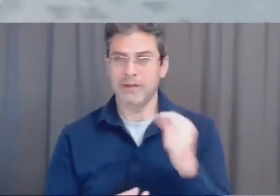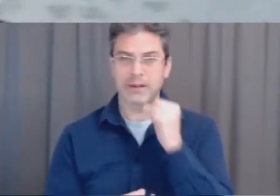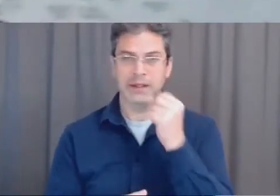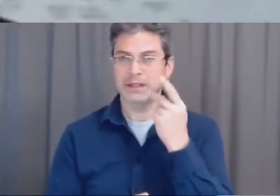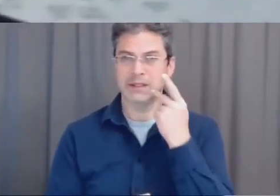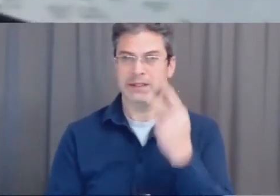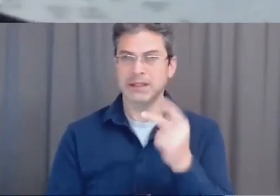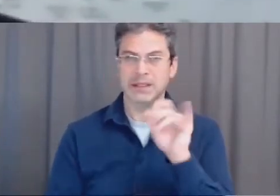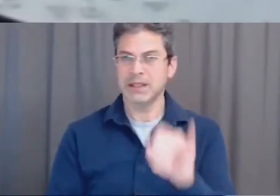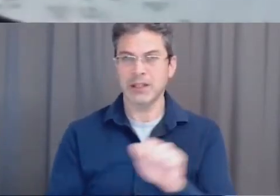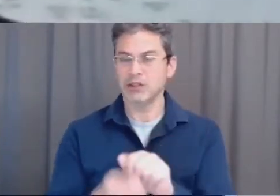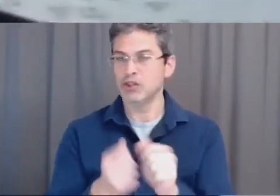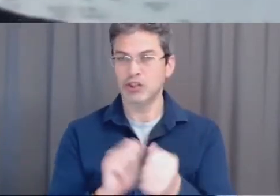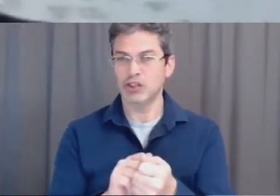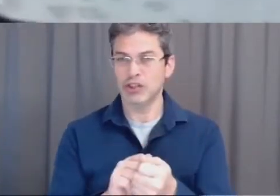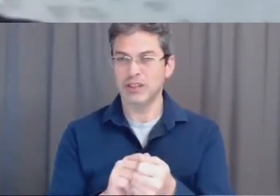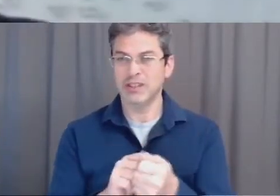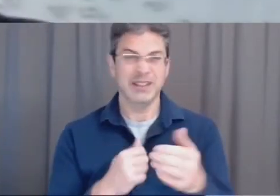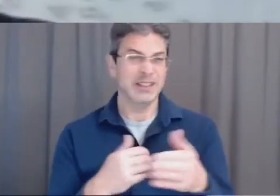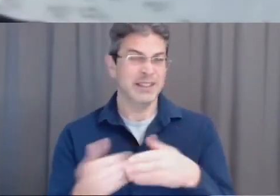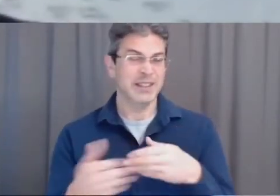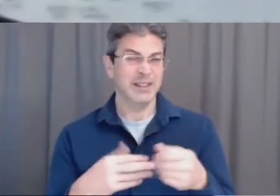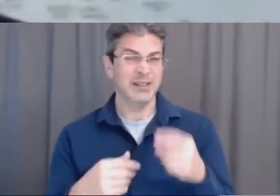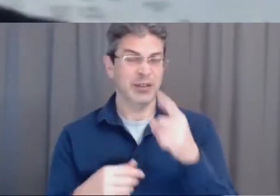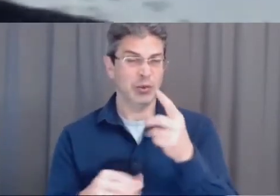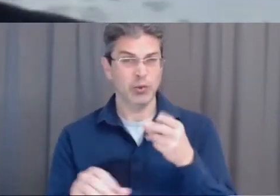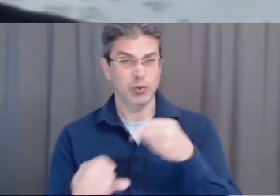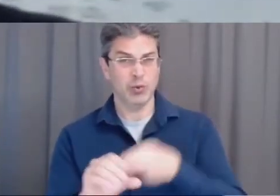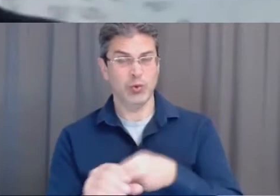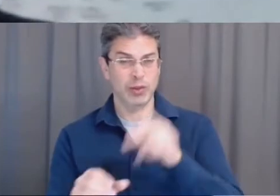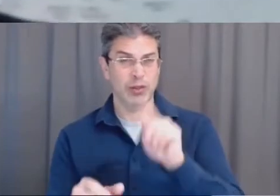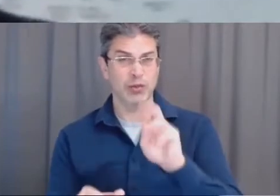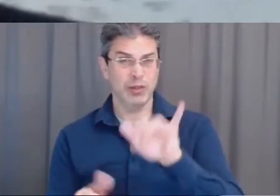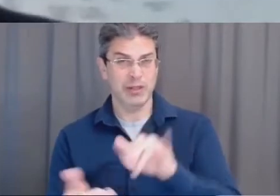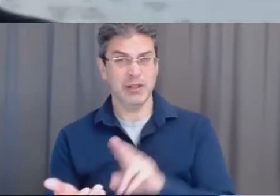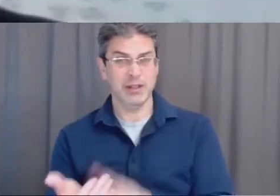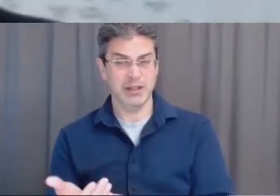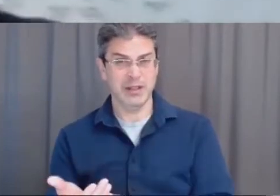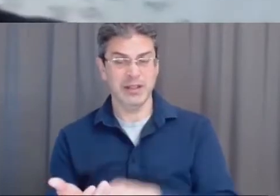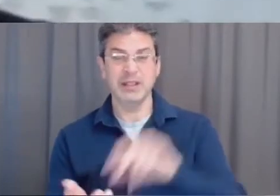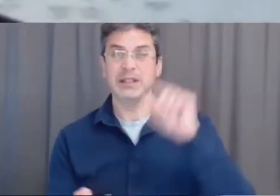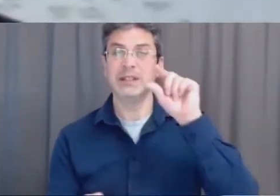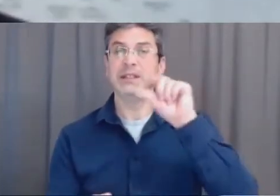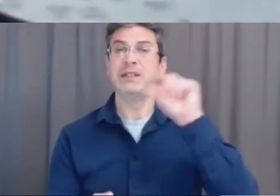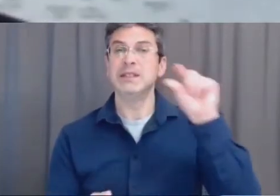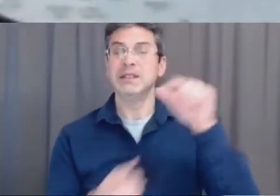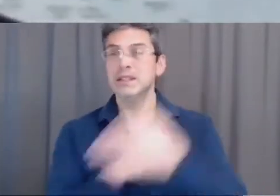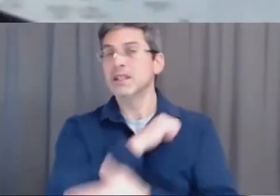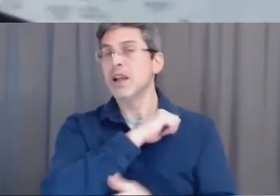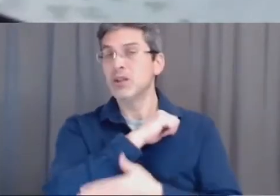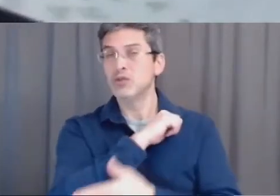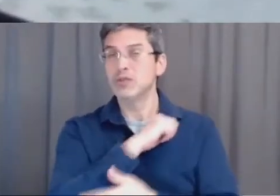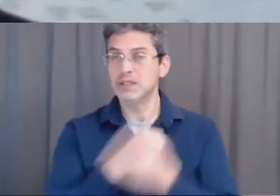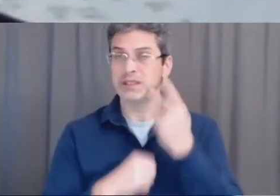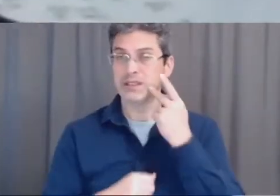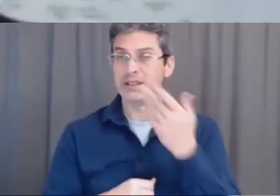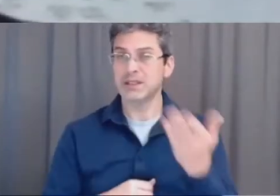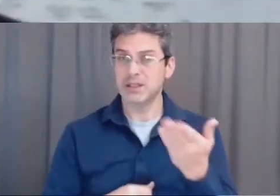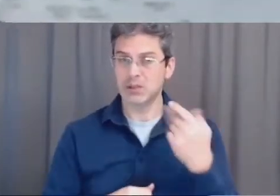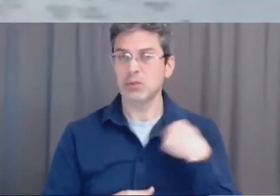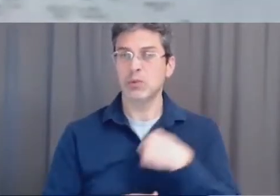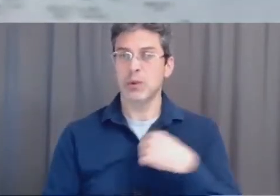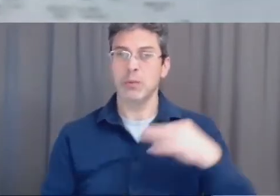attitude. Even when joining the Arms Trade Treaty, the states benefit politically by saying, look at us, we're an international actor, we have